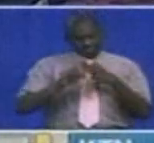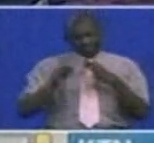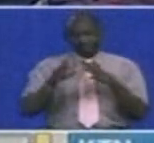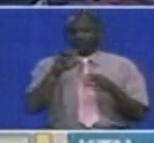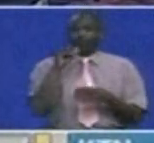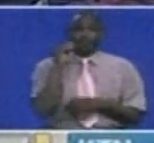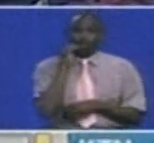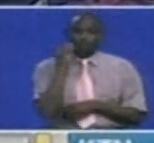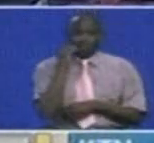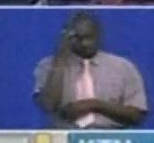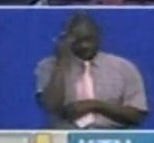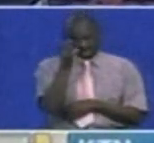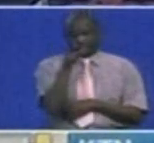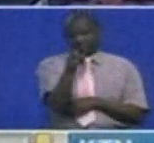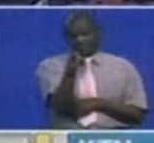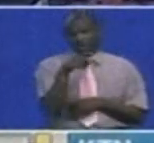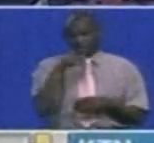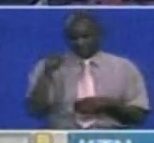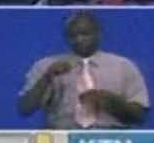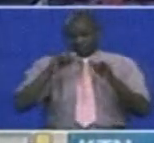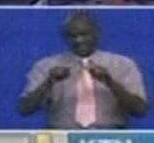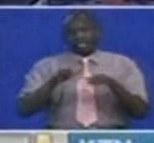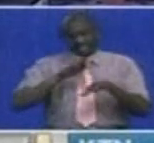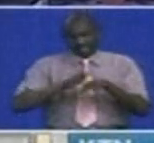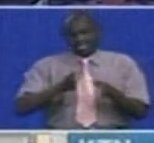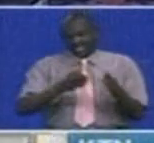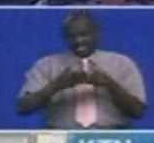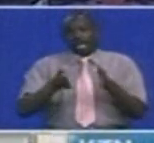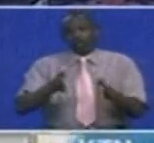are currently camping by the roadside. Masikandie now